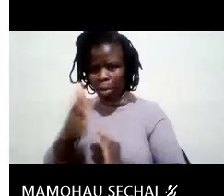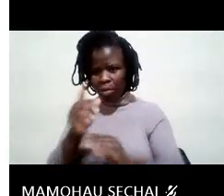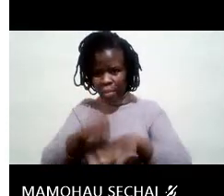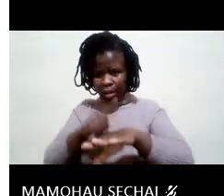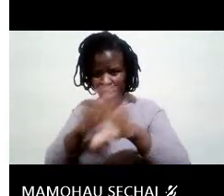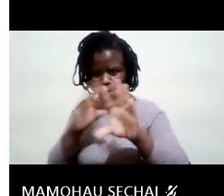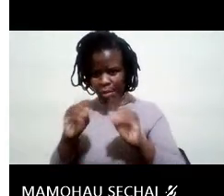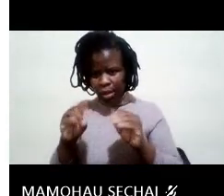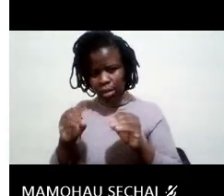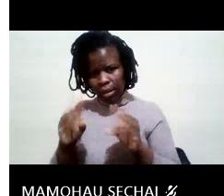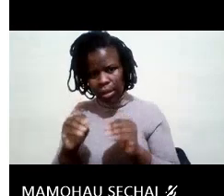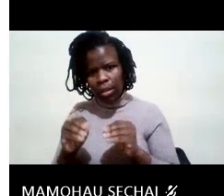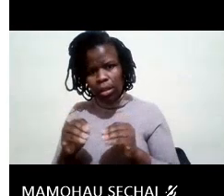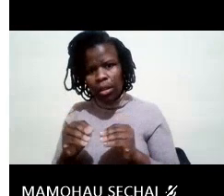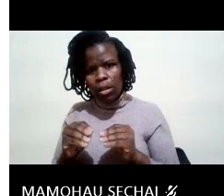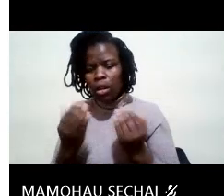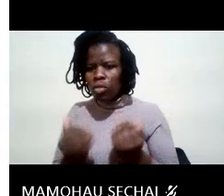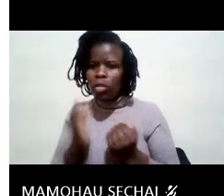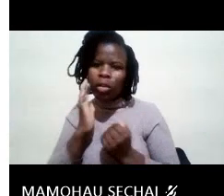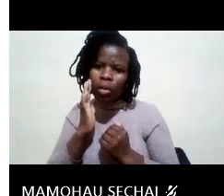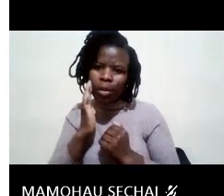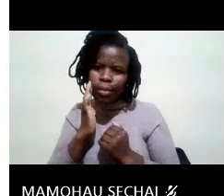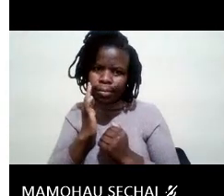by the